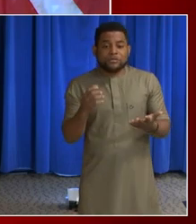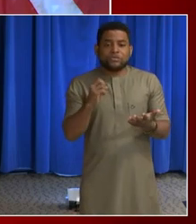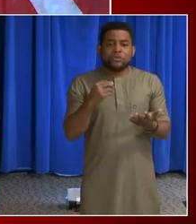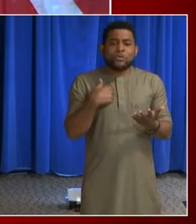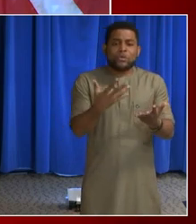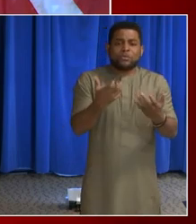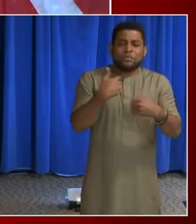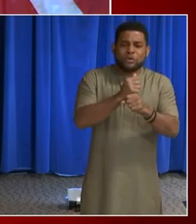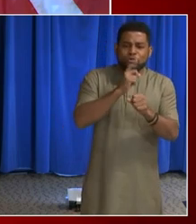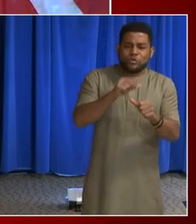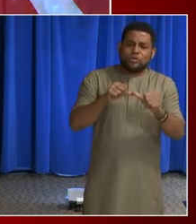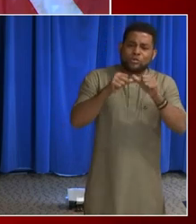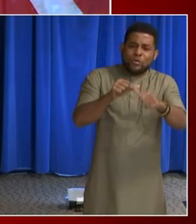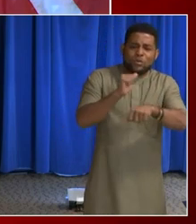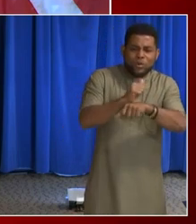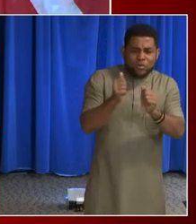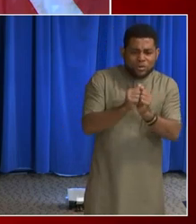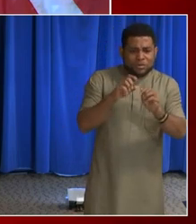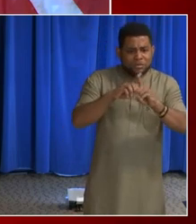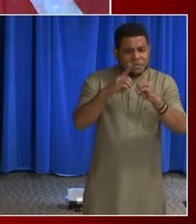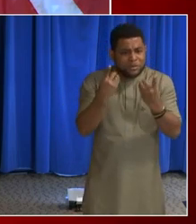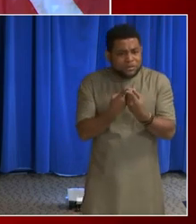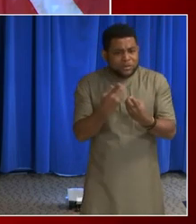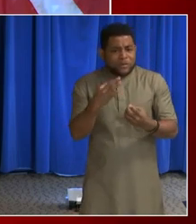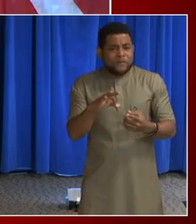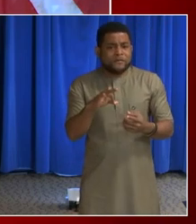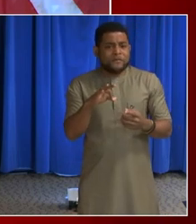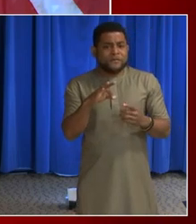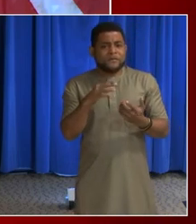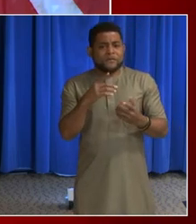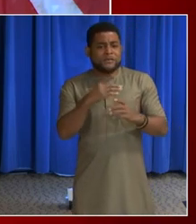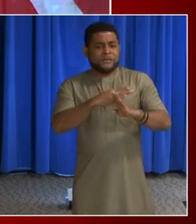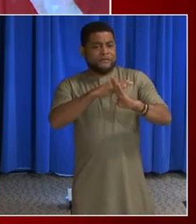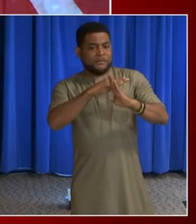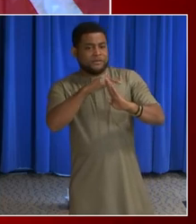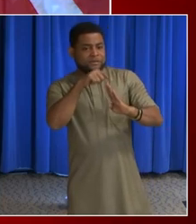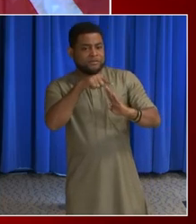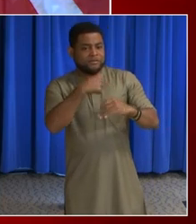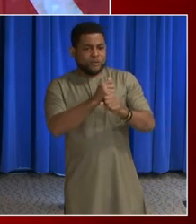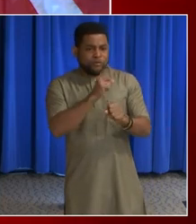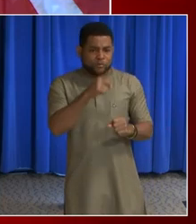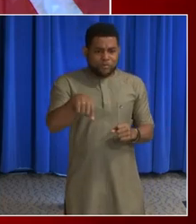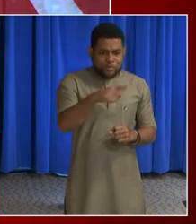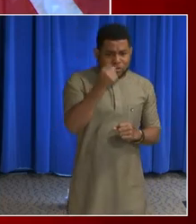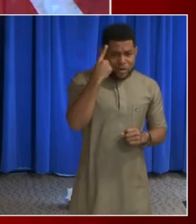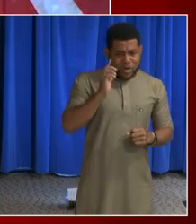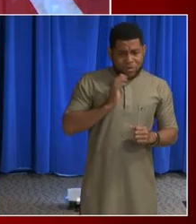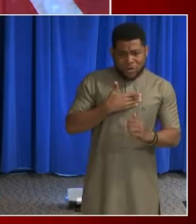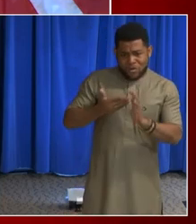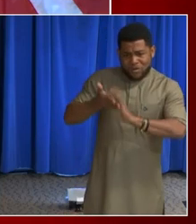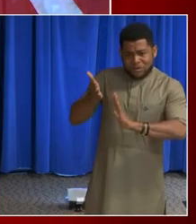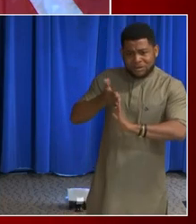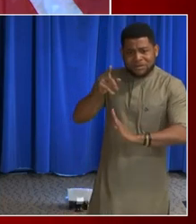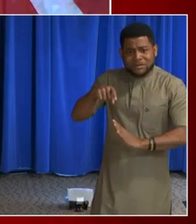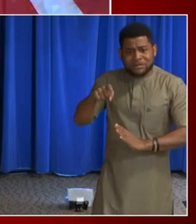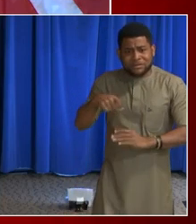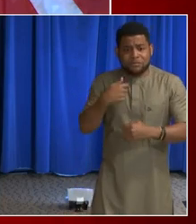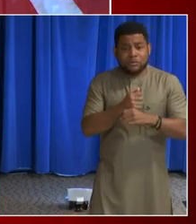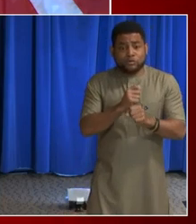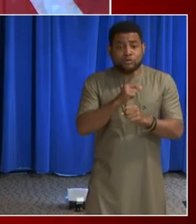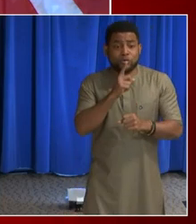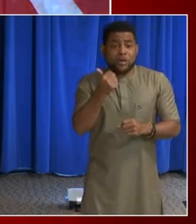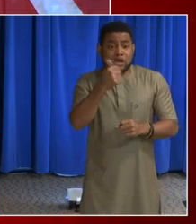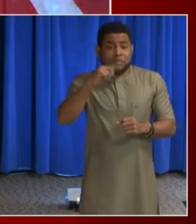of Defense so that they understand our operational needs and to assure that any political